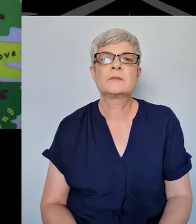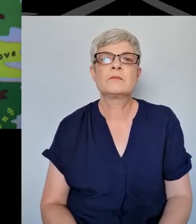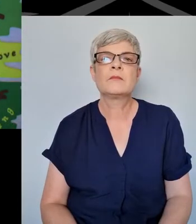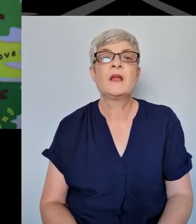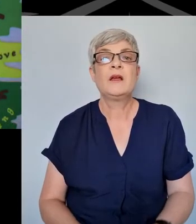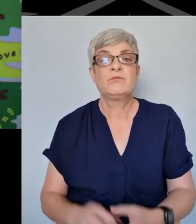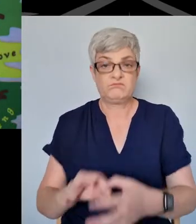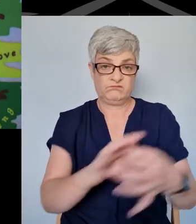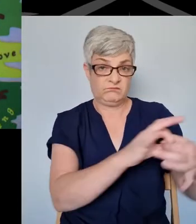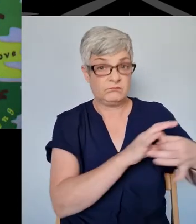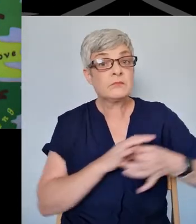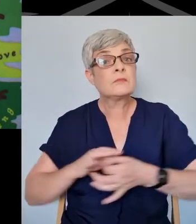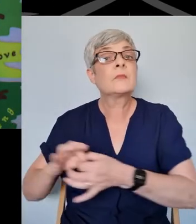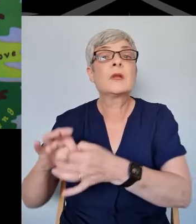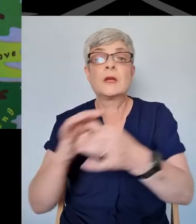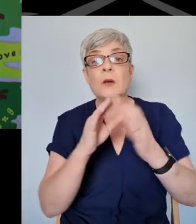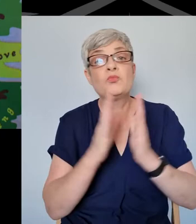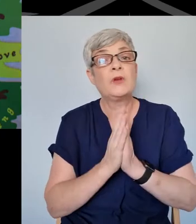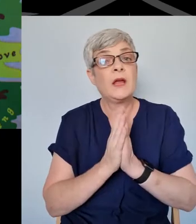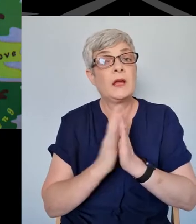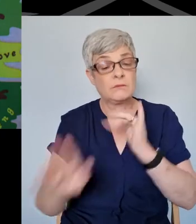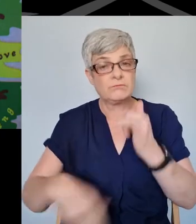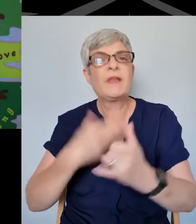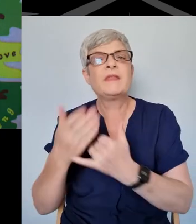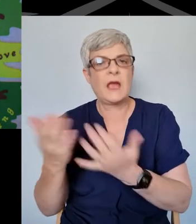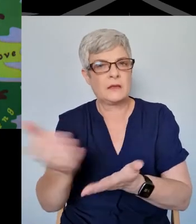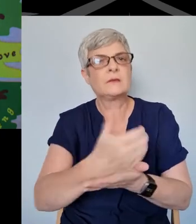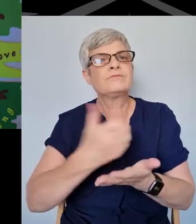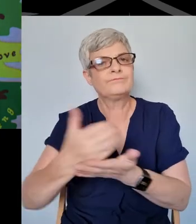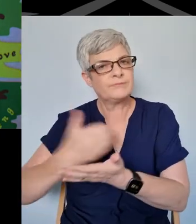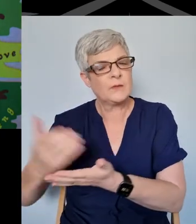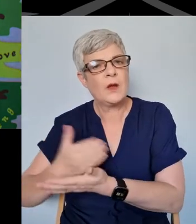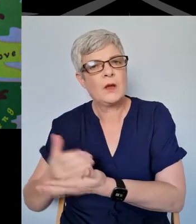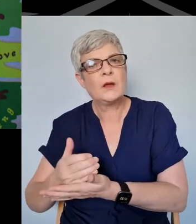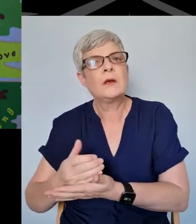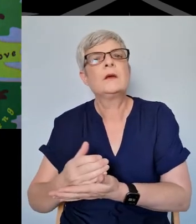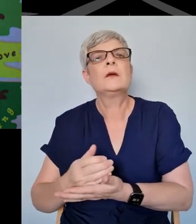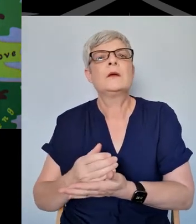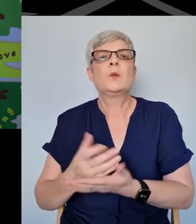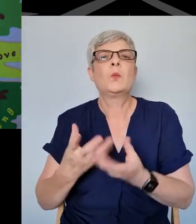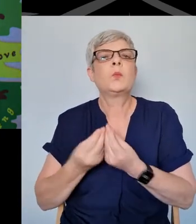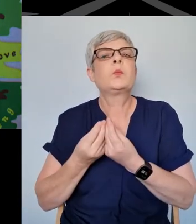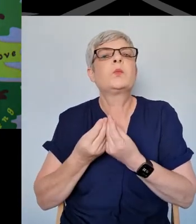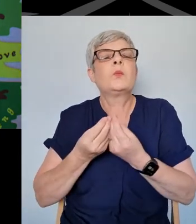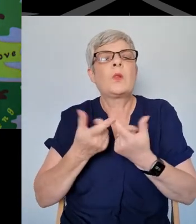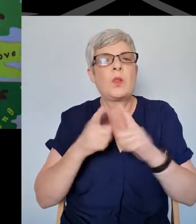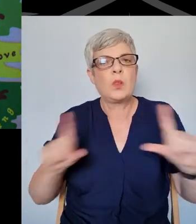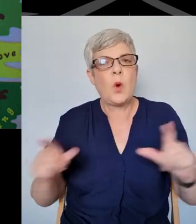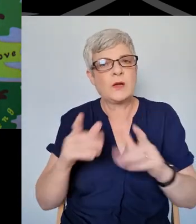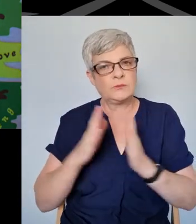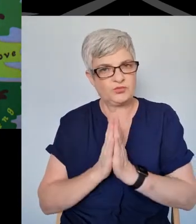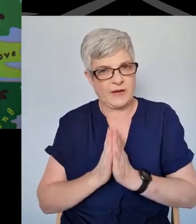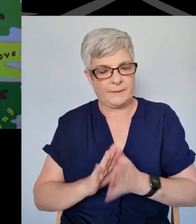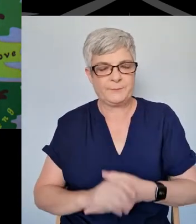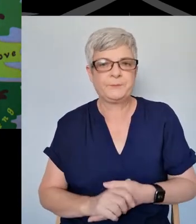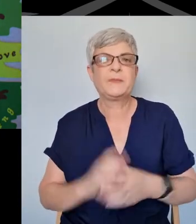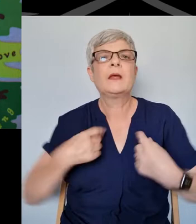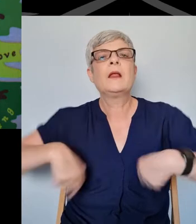Let's join together in prayer, and we'll gather up our prayers in the words of the Lord's Prayer. The words of that we use will be in the screen. Let us pray.